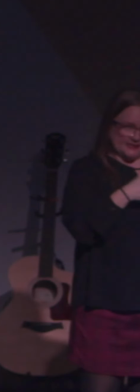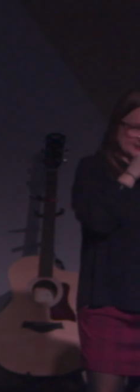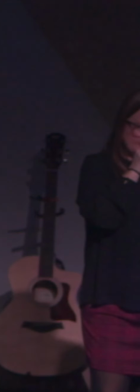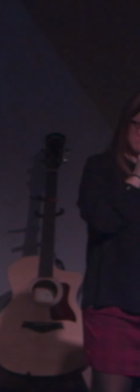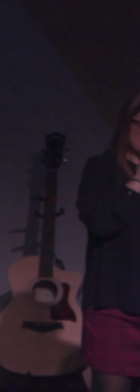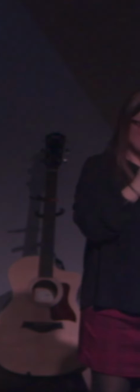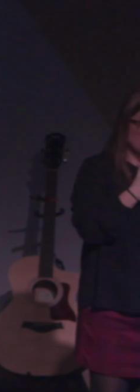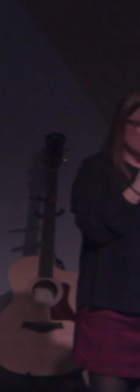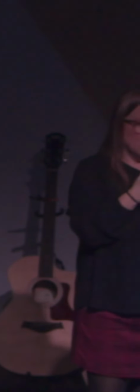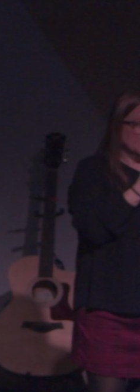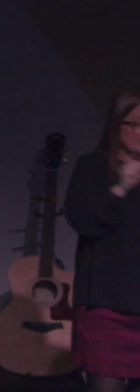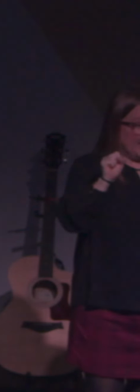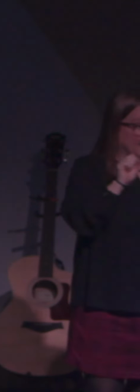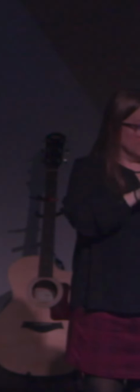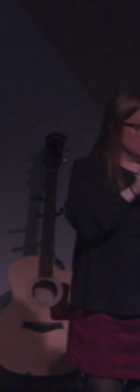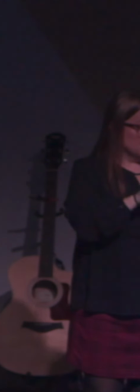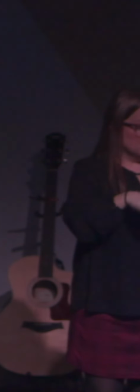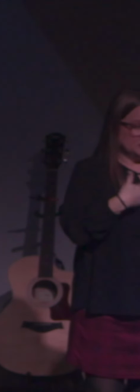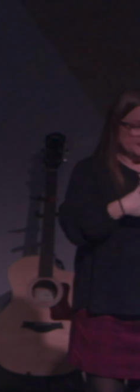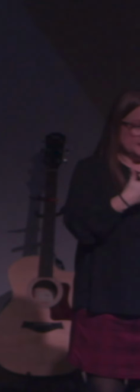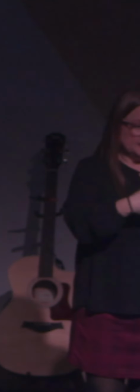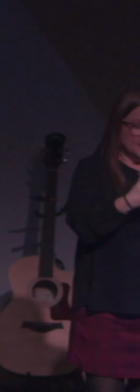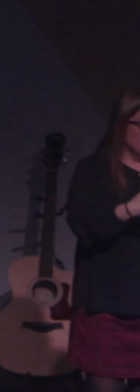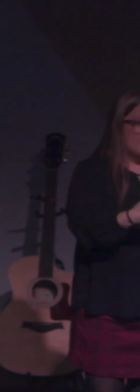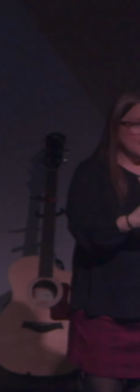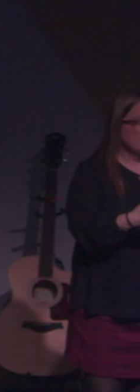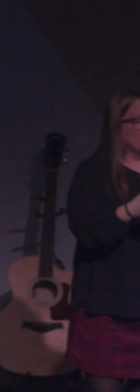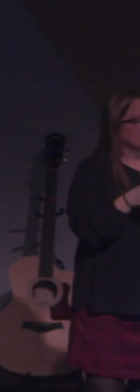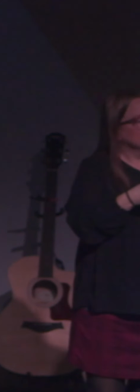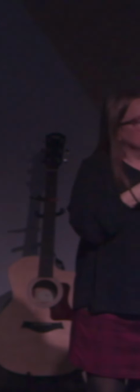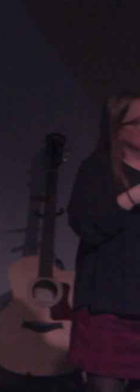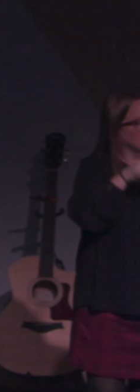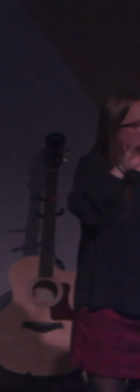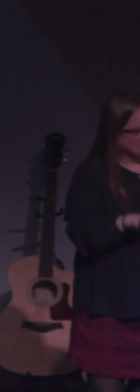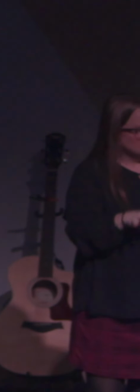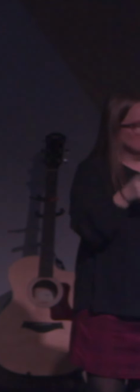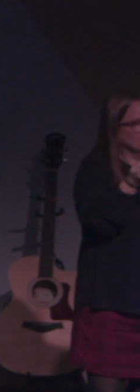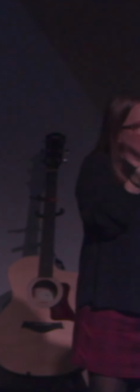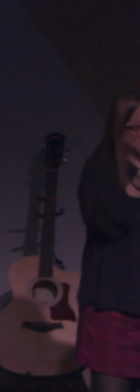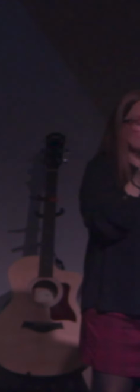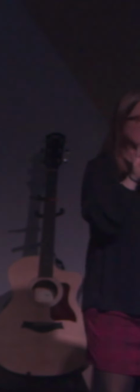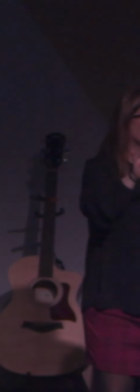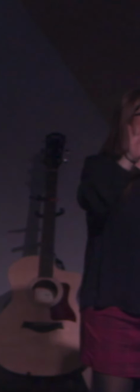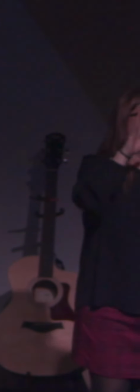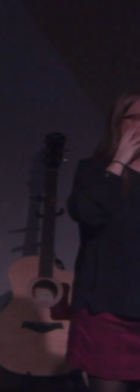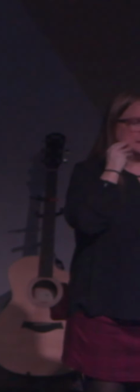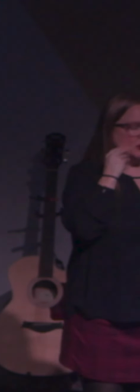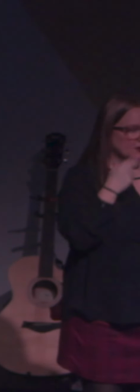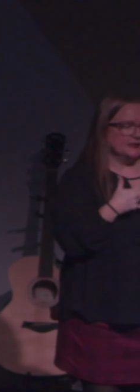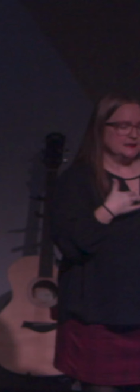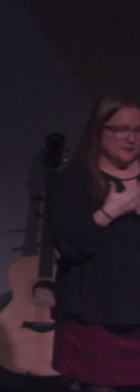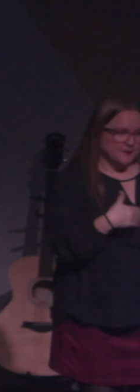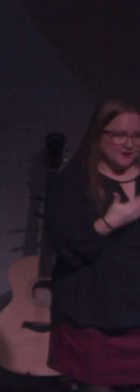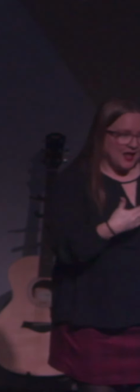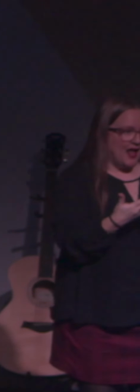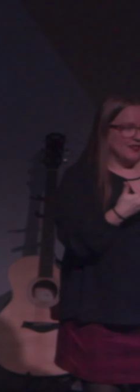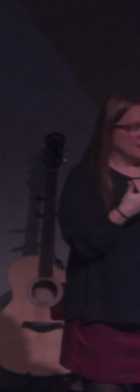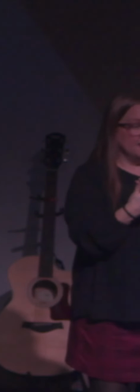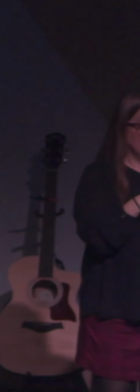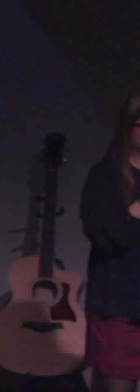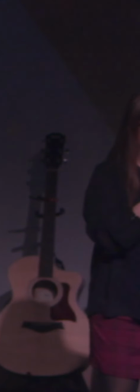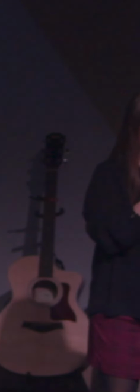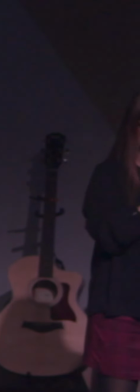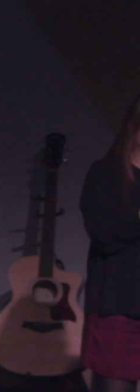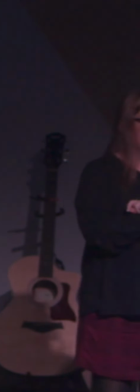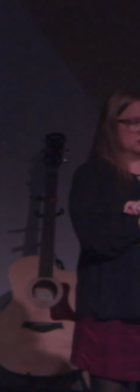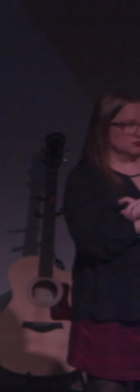trying to save the church, and I was interim pastor for a while, and that was a great experience, and then once again, the rug kind of got swept out from